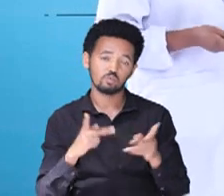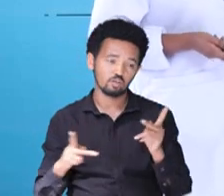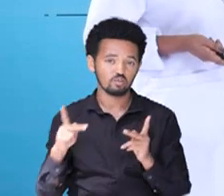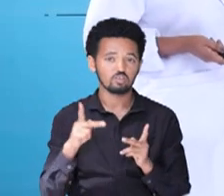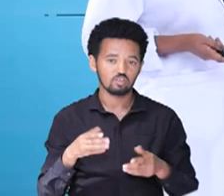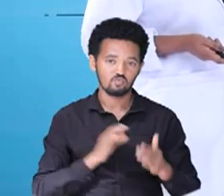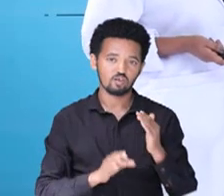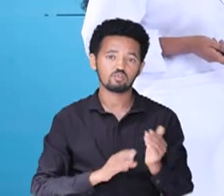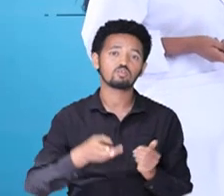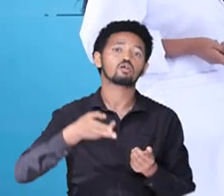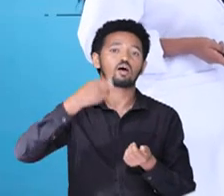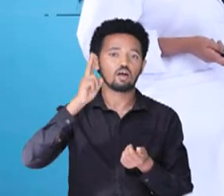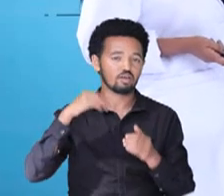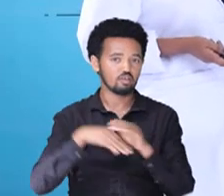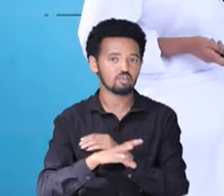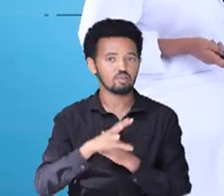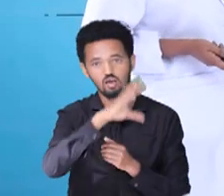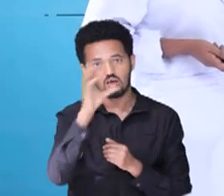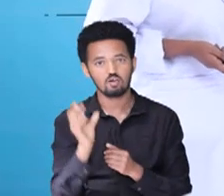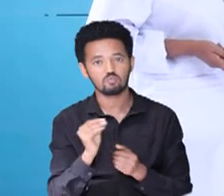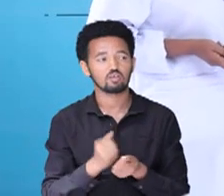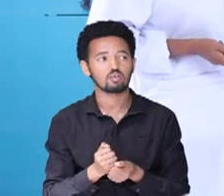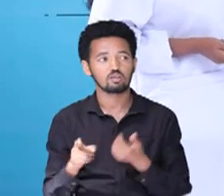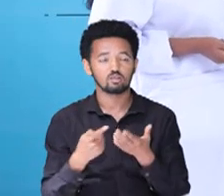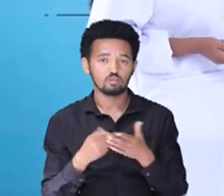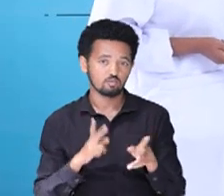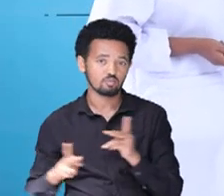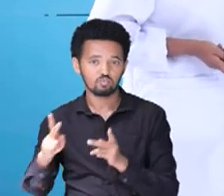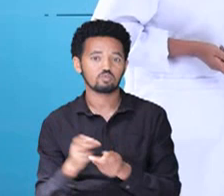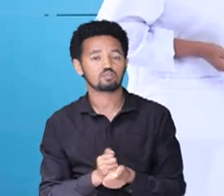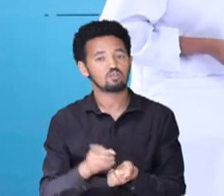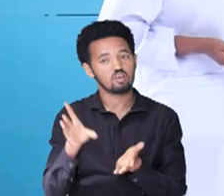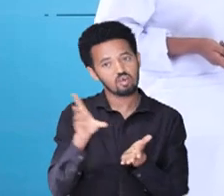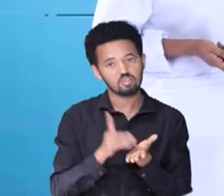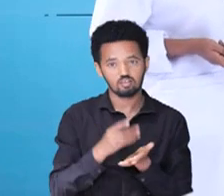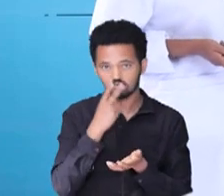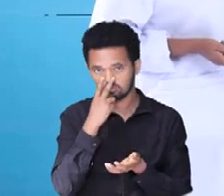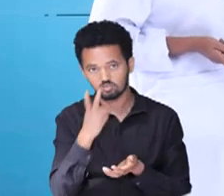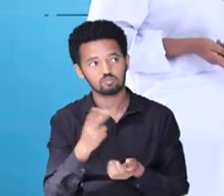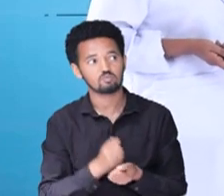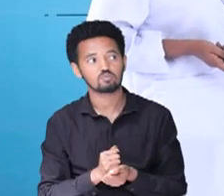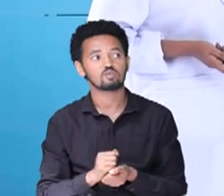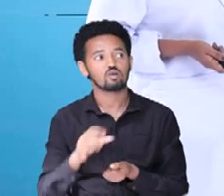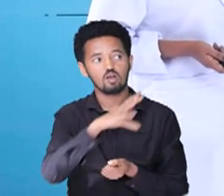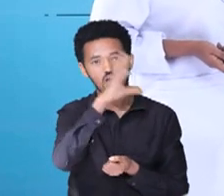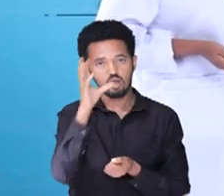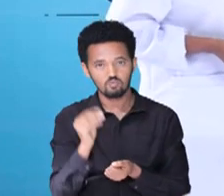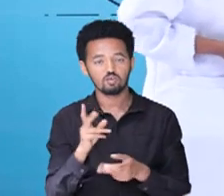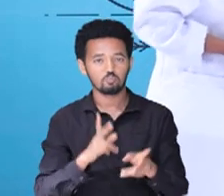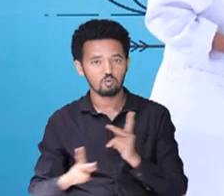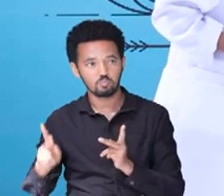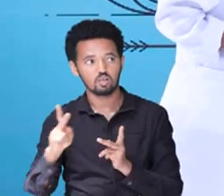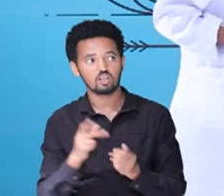because fertility is high in Africa. According to the World Population Data Sheet of 2009, African